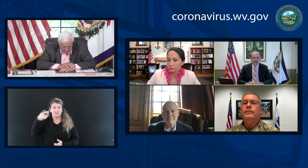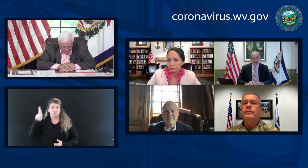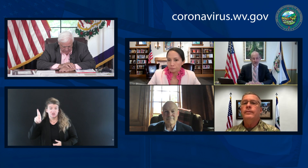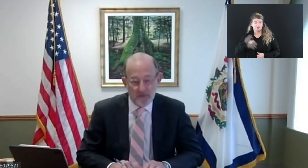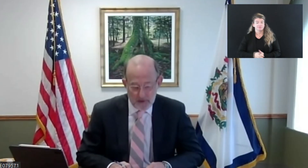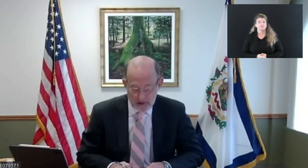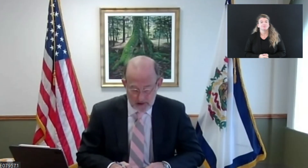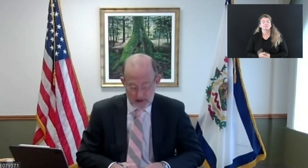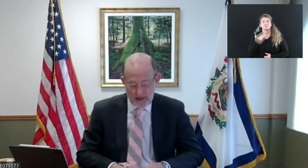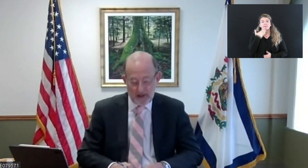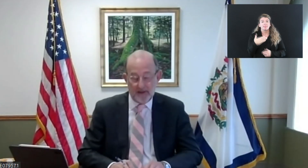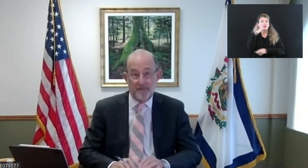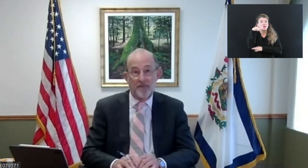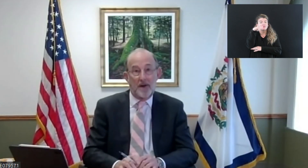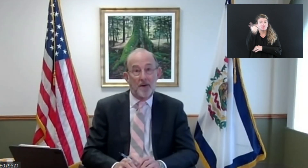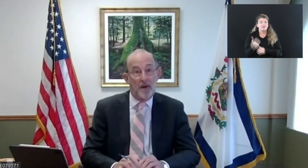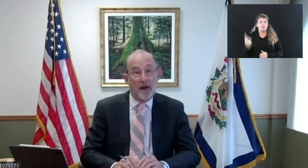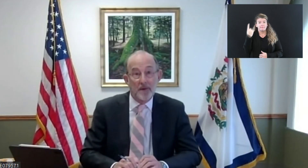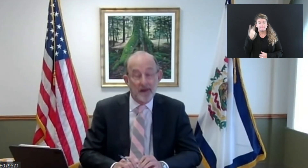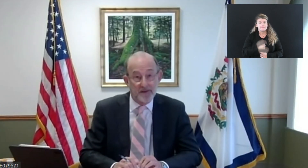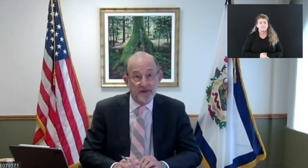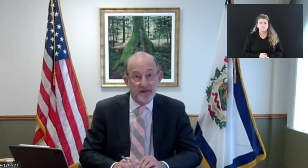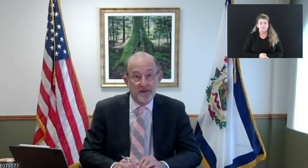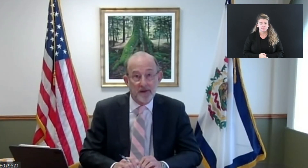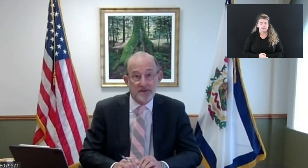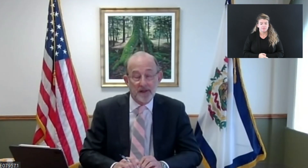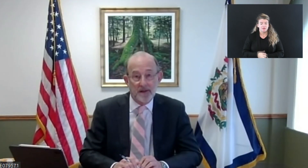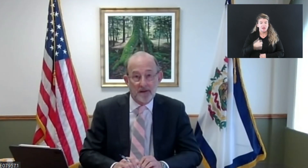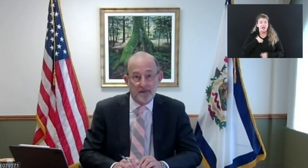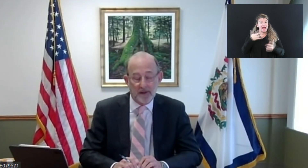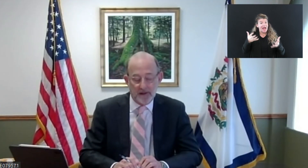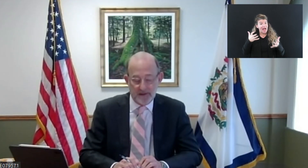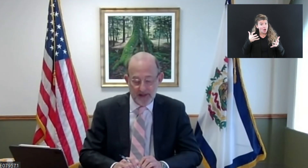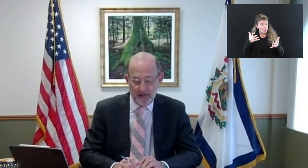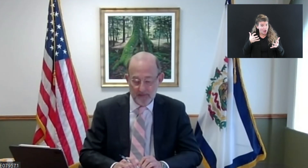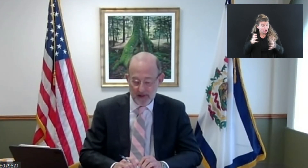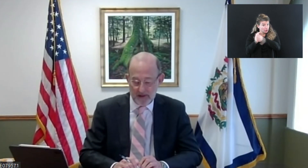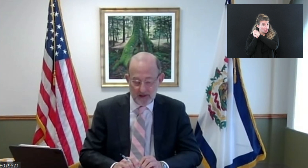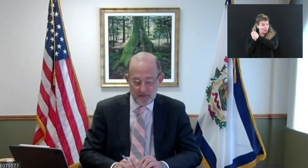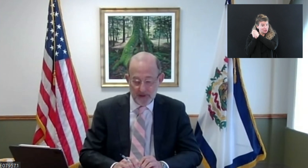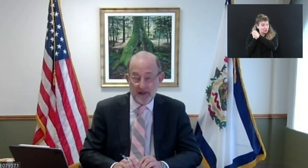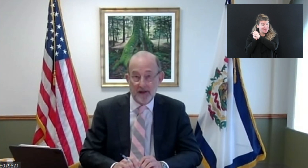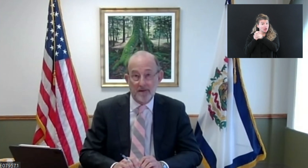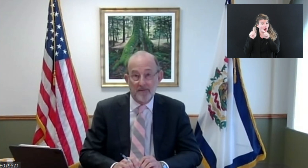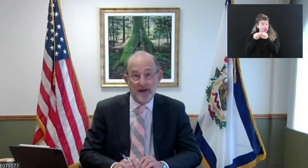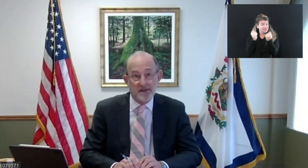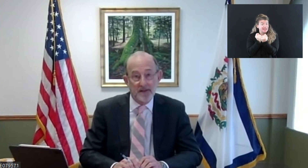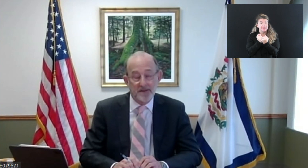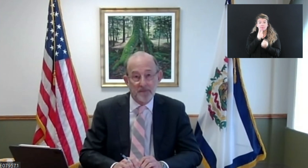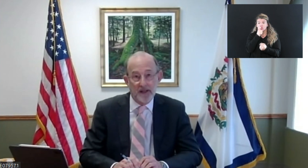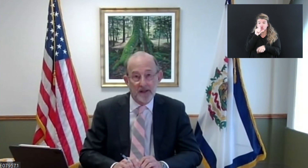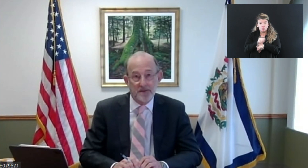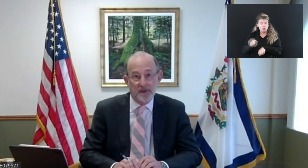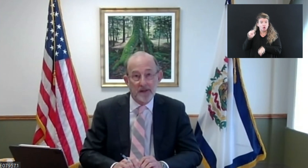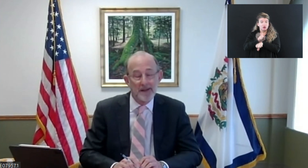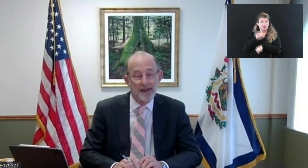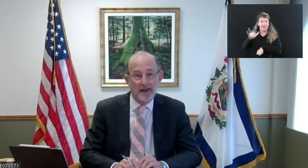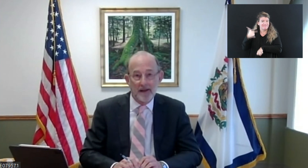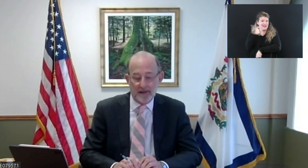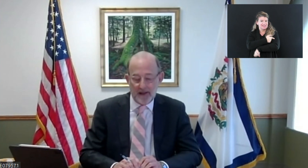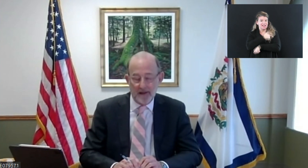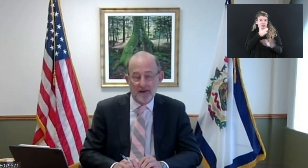Good afternoon, everyone. I would like to congratulate our team that put together the vaccination plan as